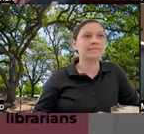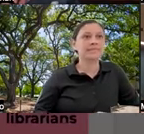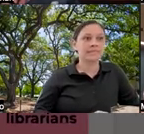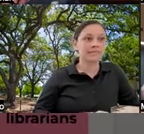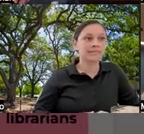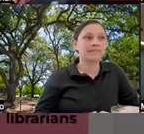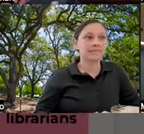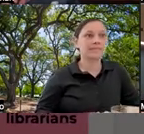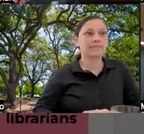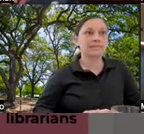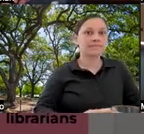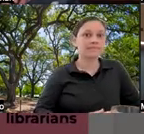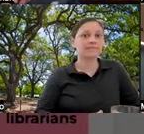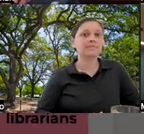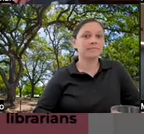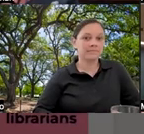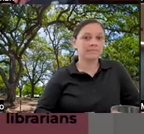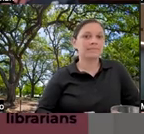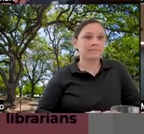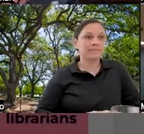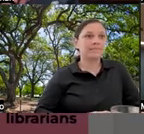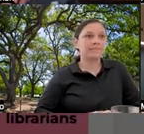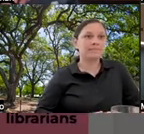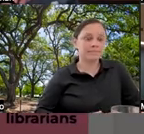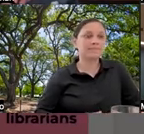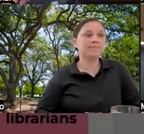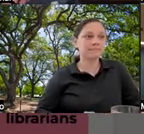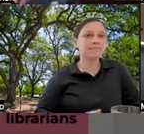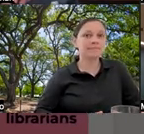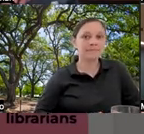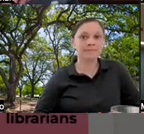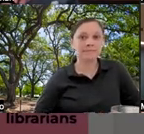through social media, but it's important to think about them in separate kind of channels.